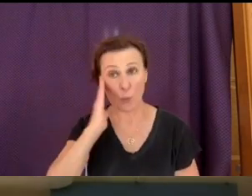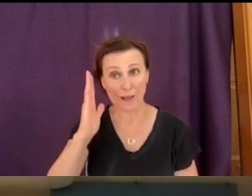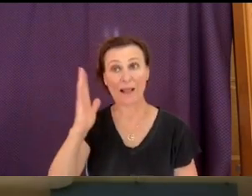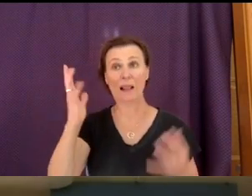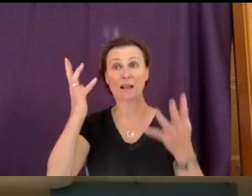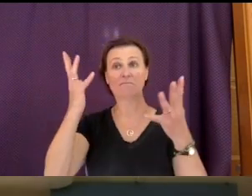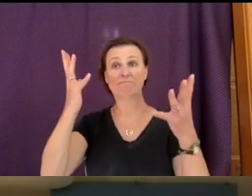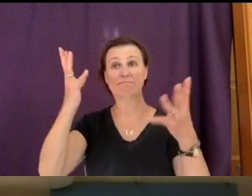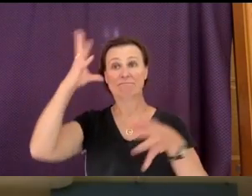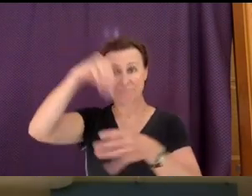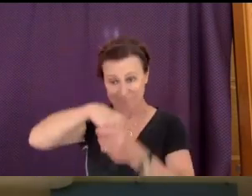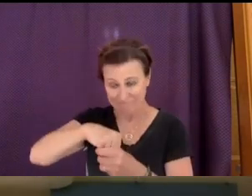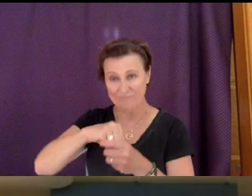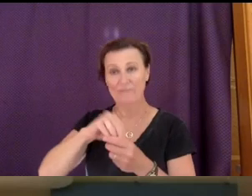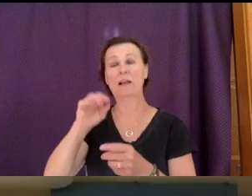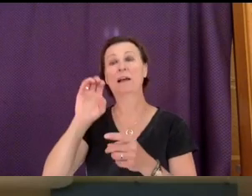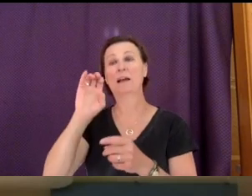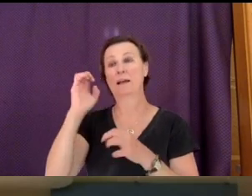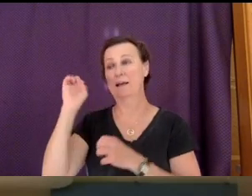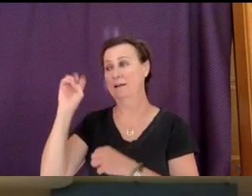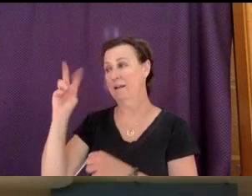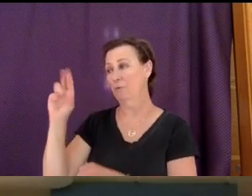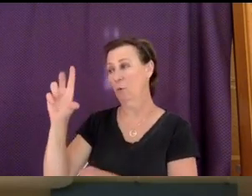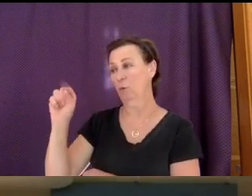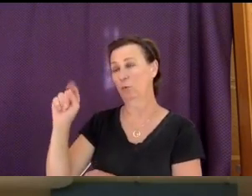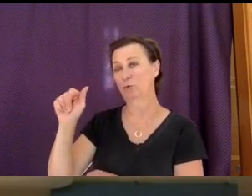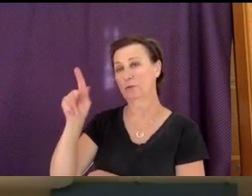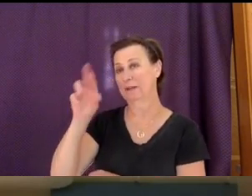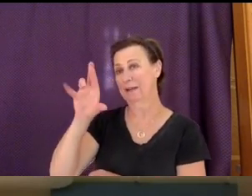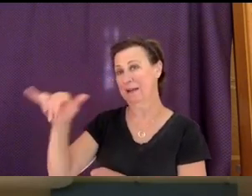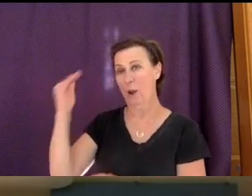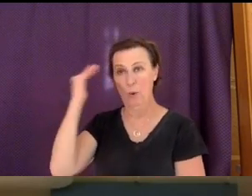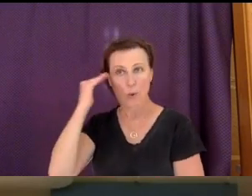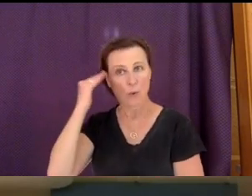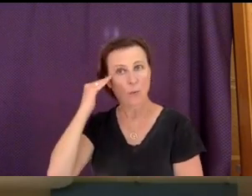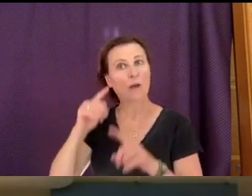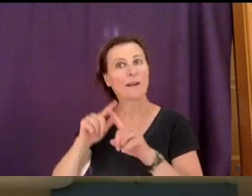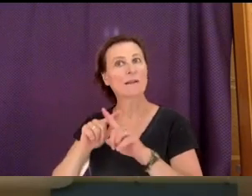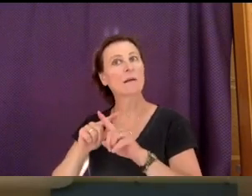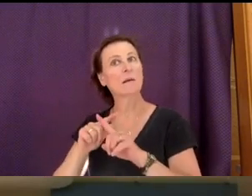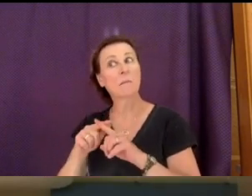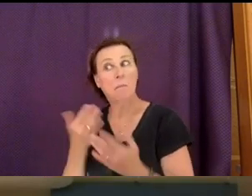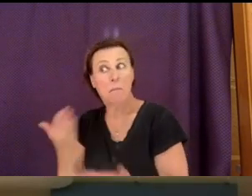as cultural wisdom, but there's no special reason to suppose it will not.